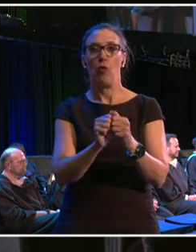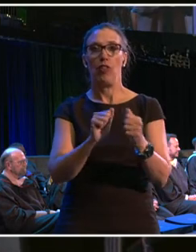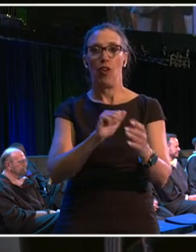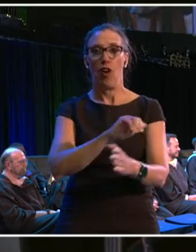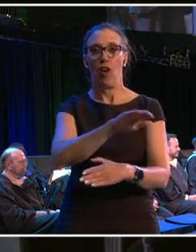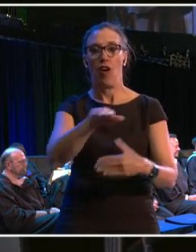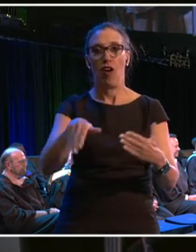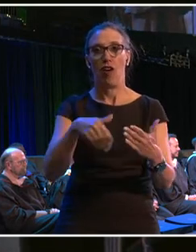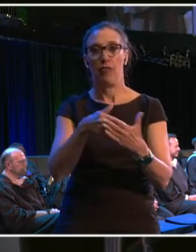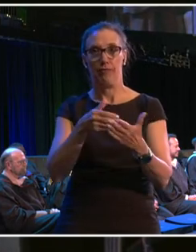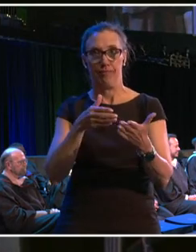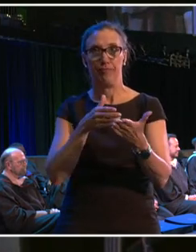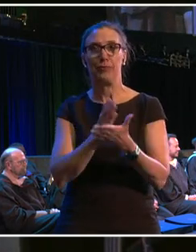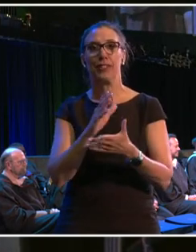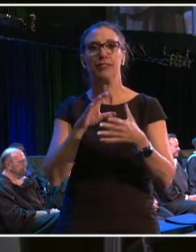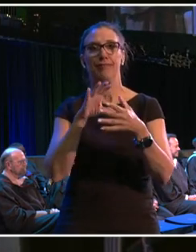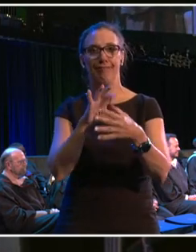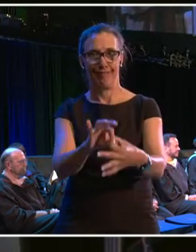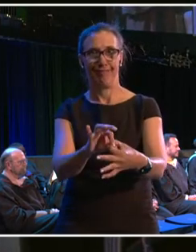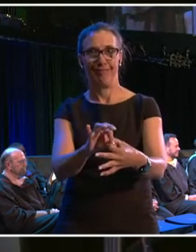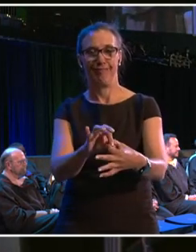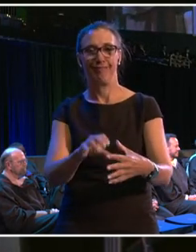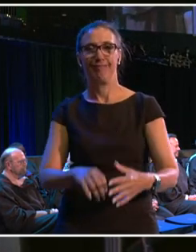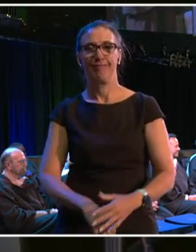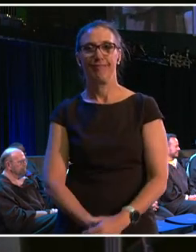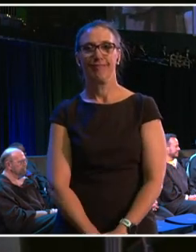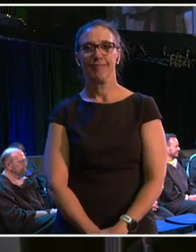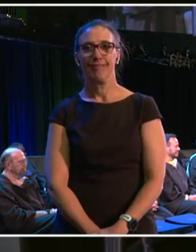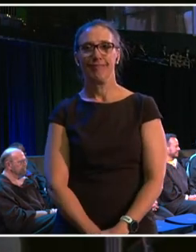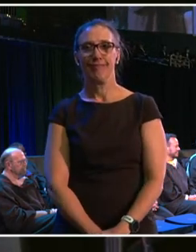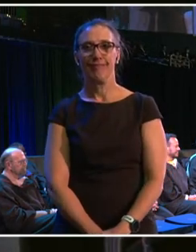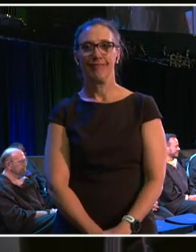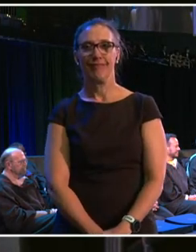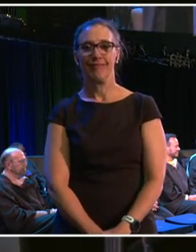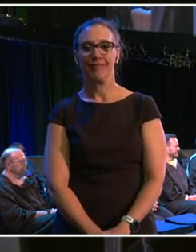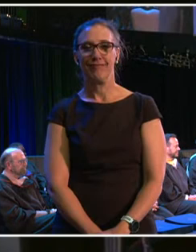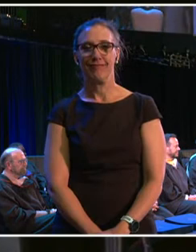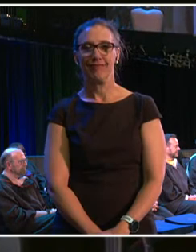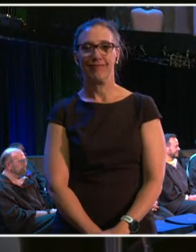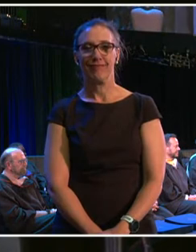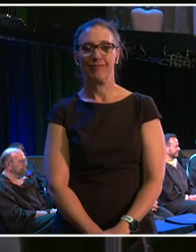the rights and privileges pertaining thereunto.